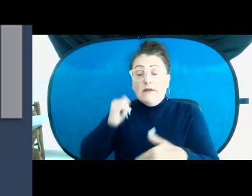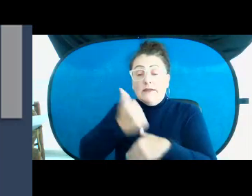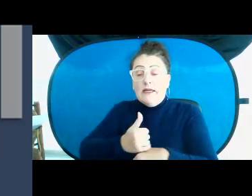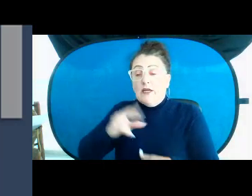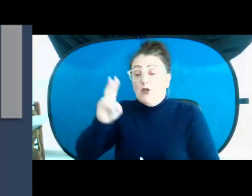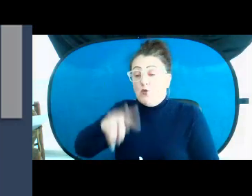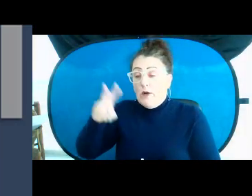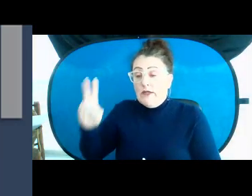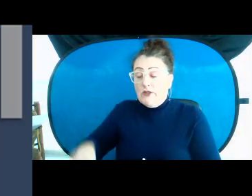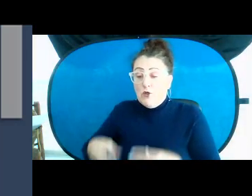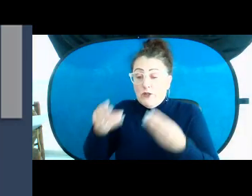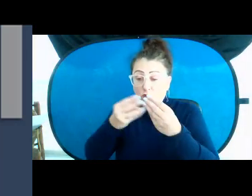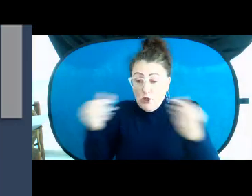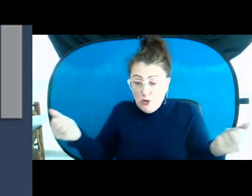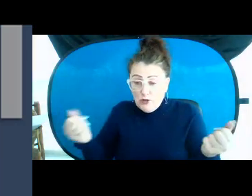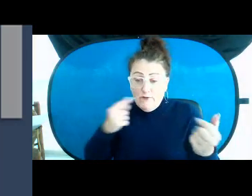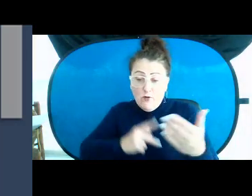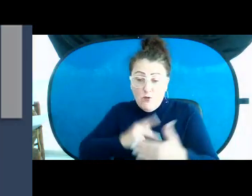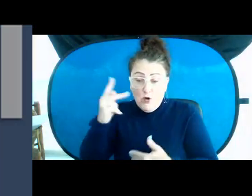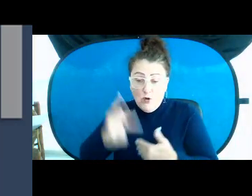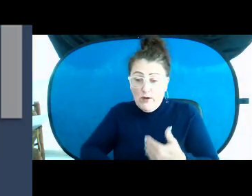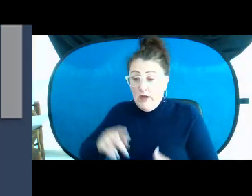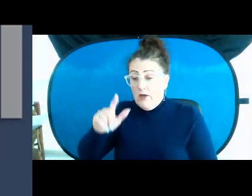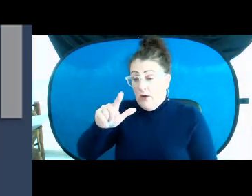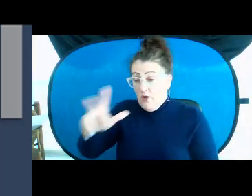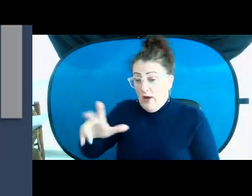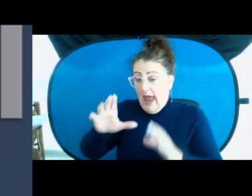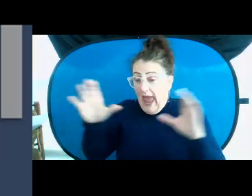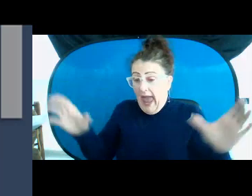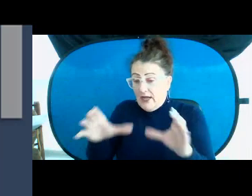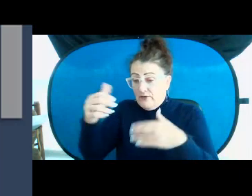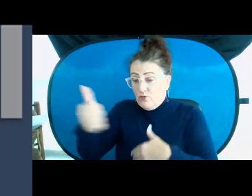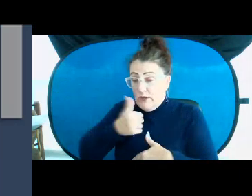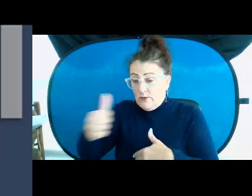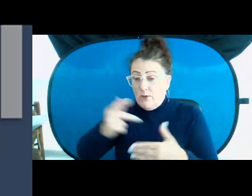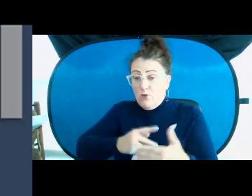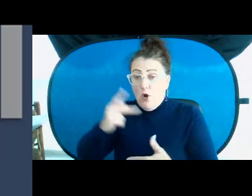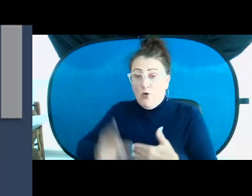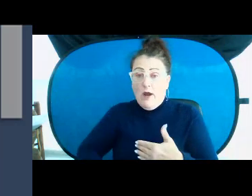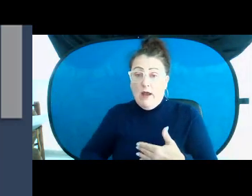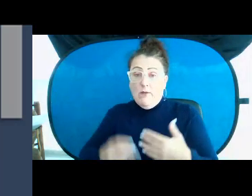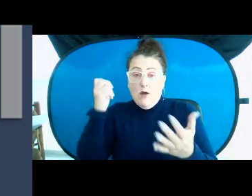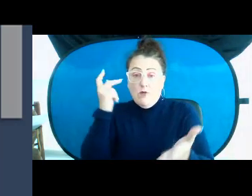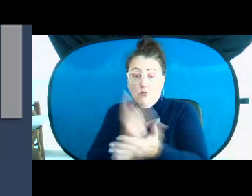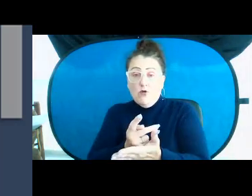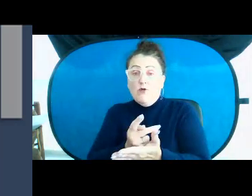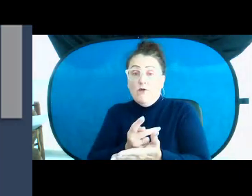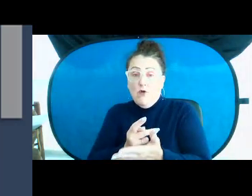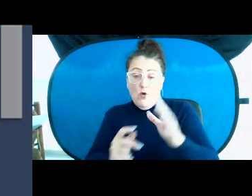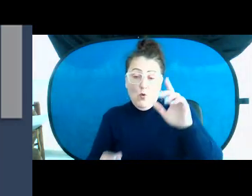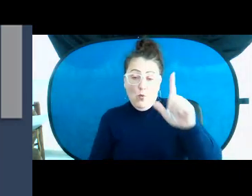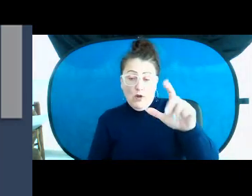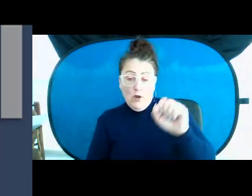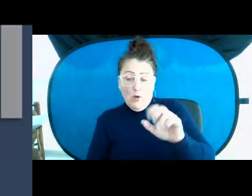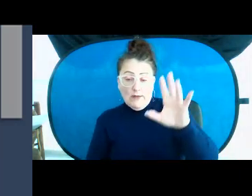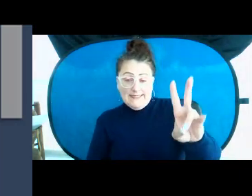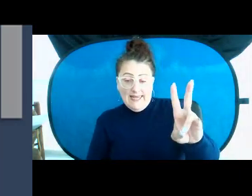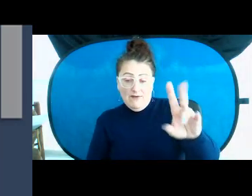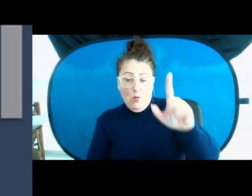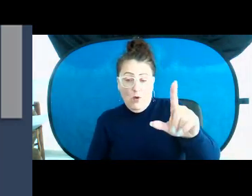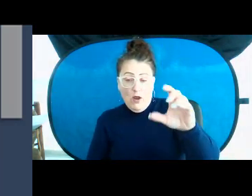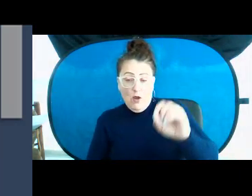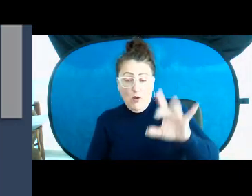for Congested Corridors program and the 2023 Active Transportation program. The approval of tabs 107 and 108 necessitate an